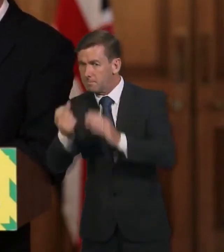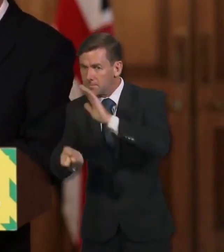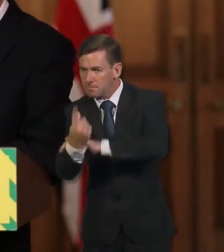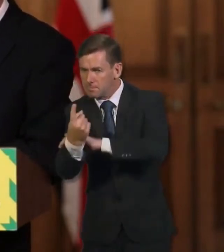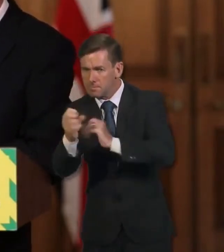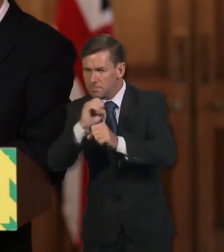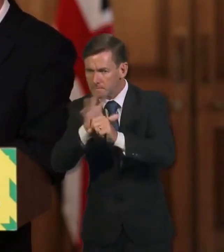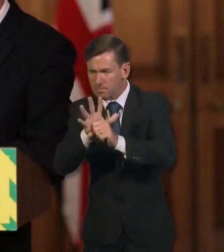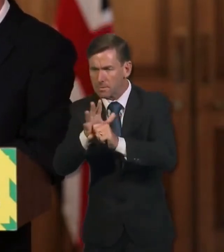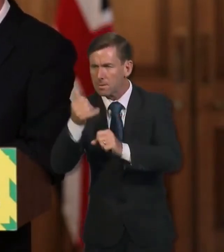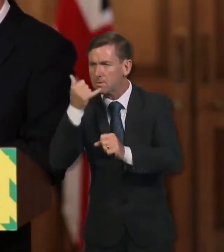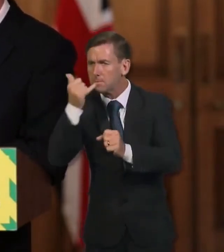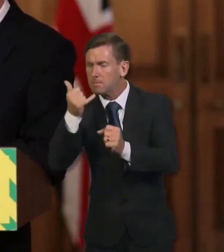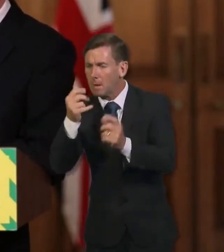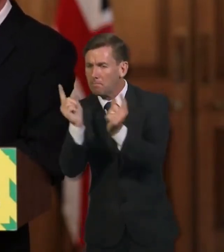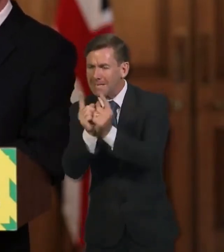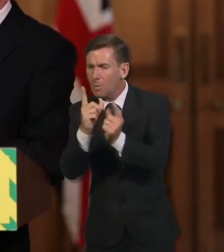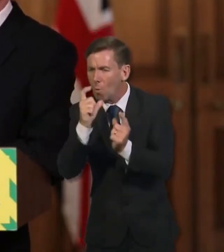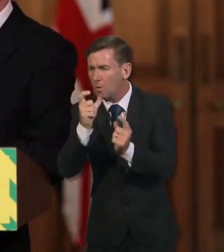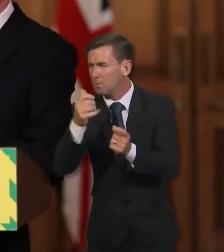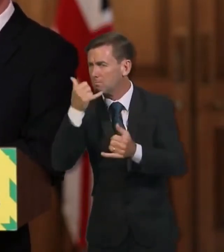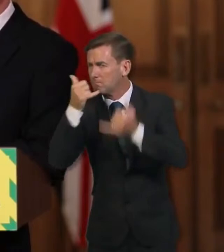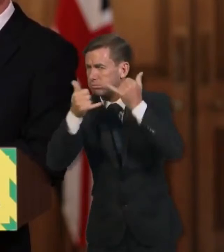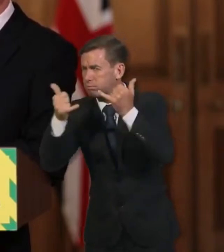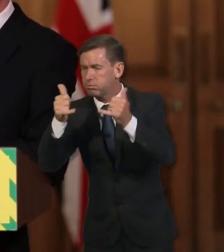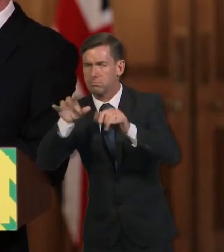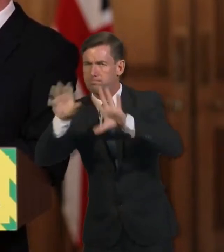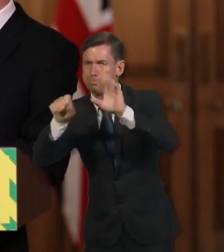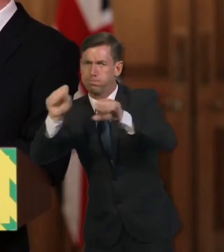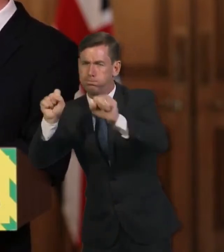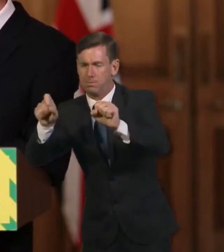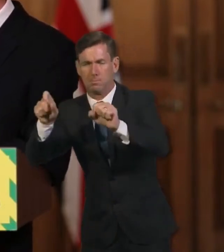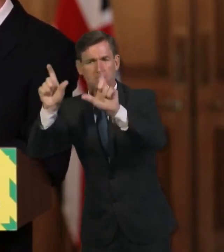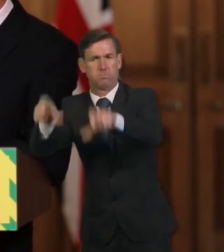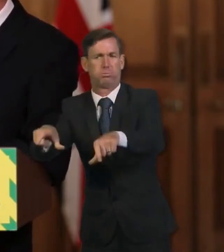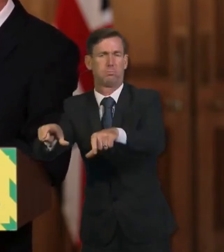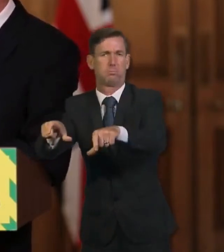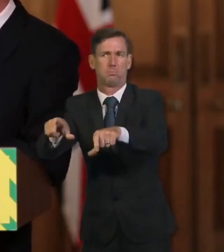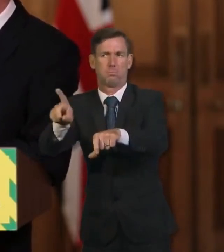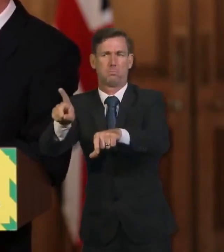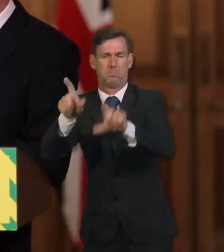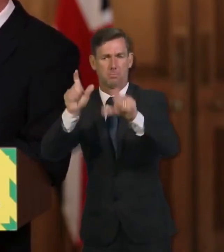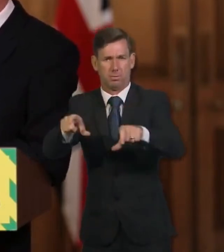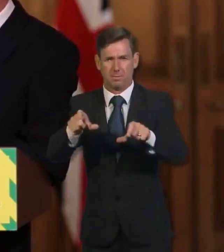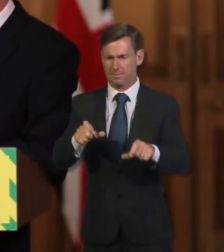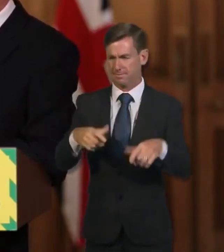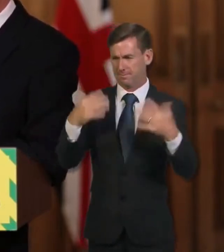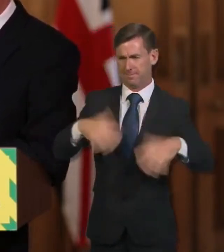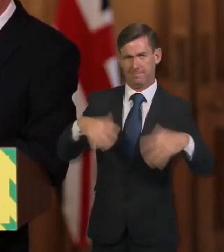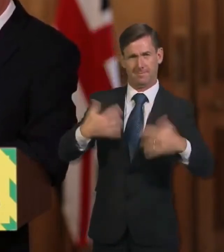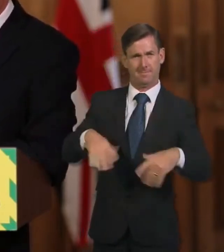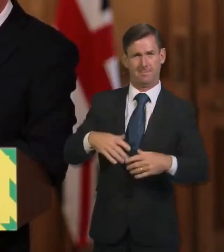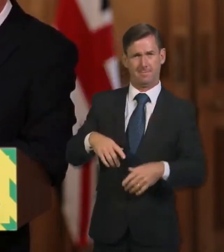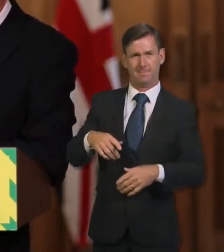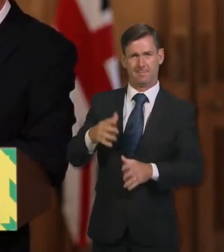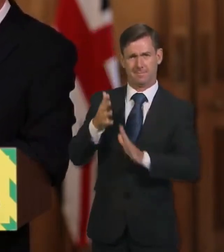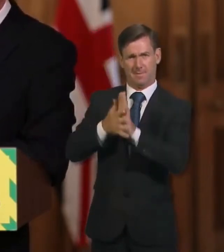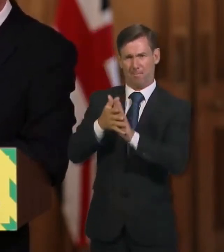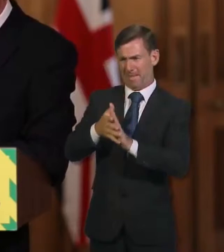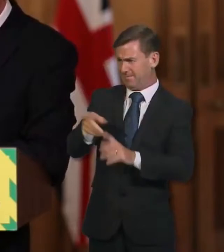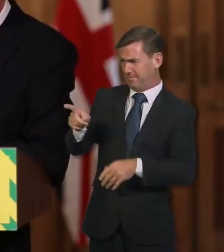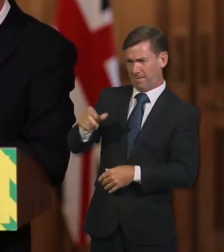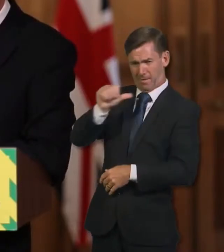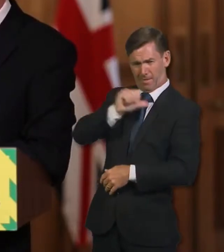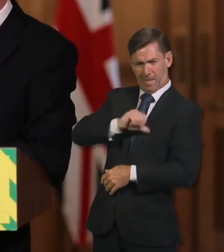are requiring them to isolate. So that's tens of thousands of people who have been in contact with people who've tested positive